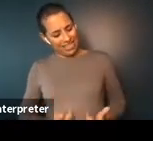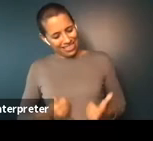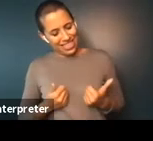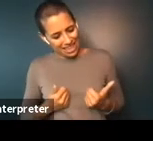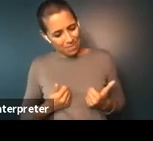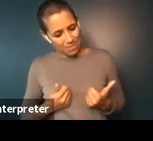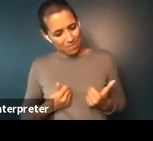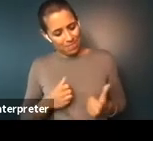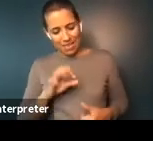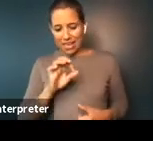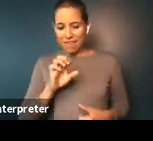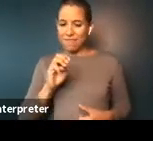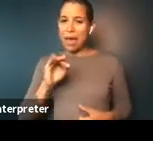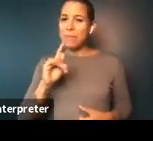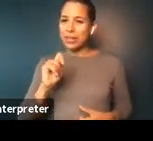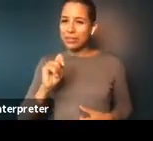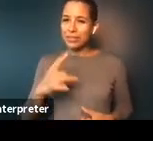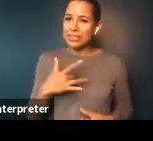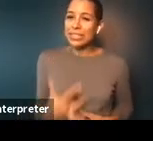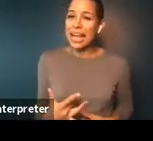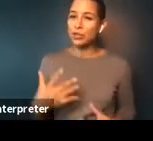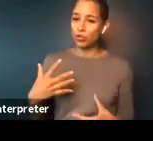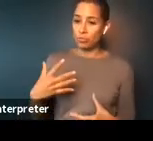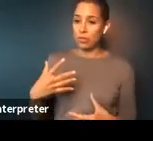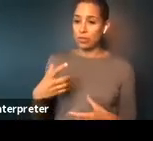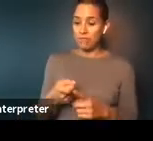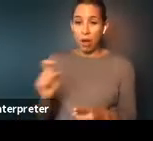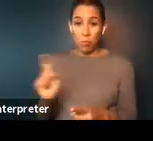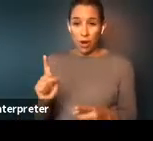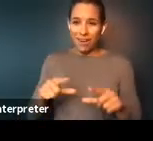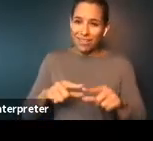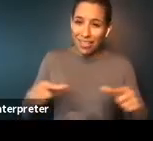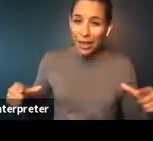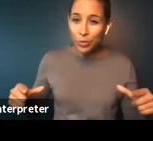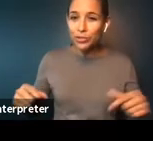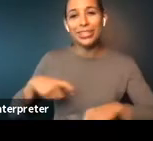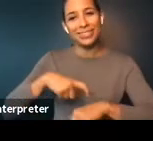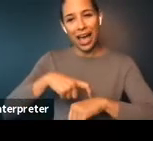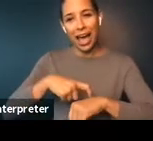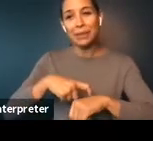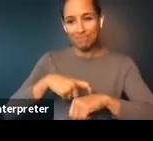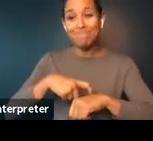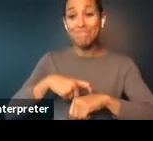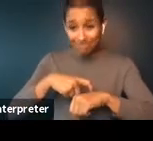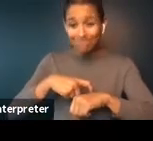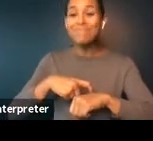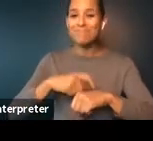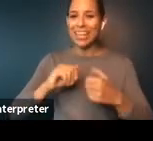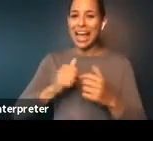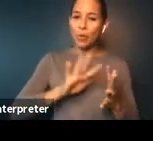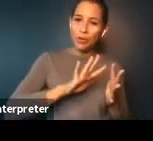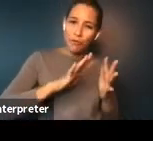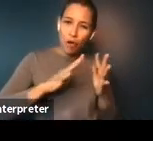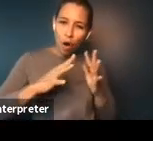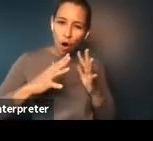in, um, temporality and language and, um, in, in regards to how